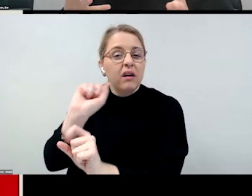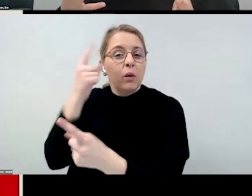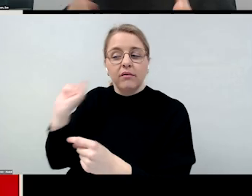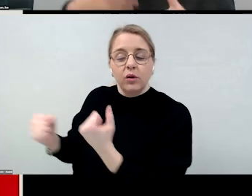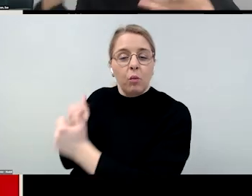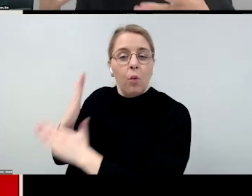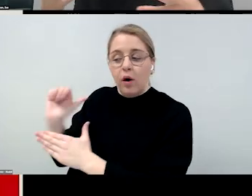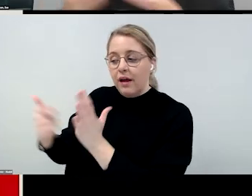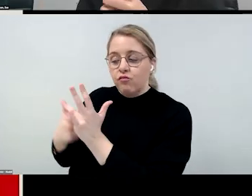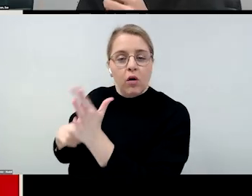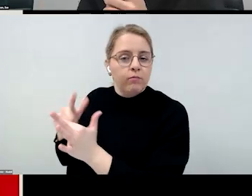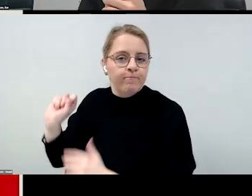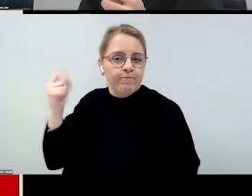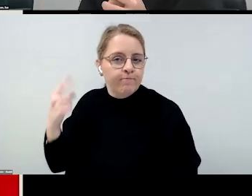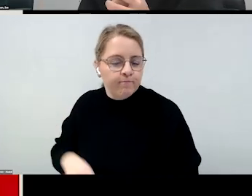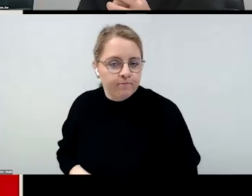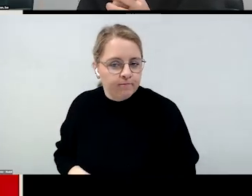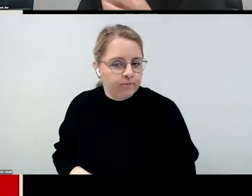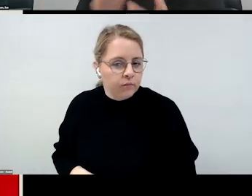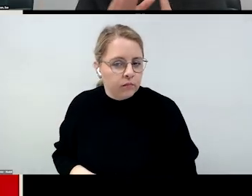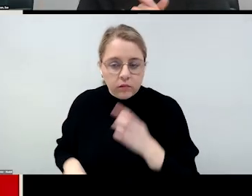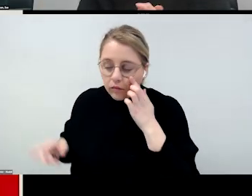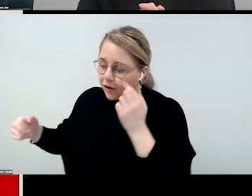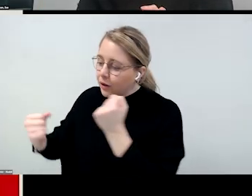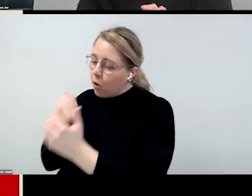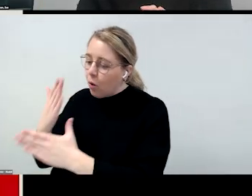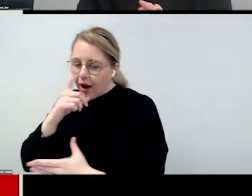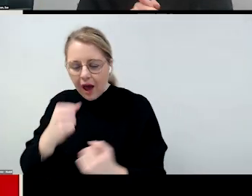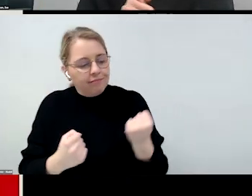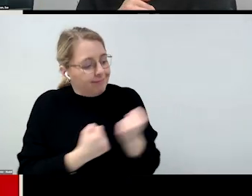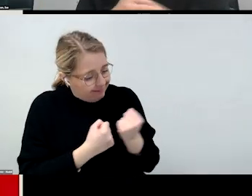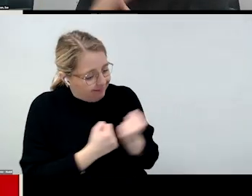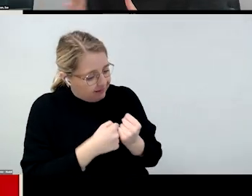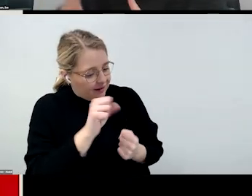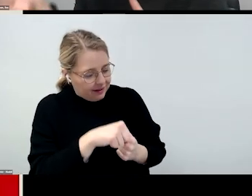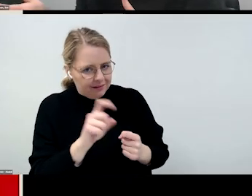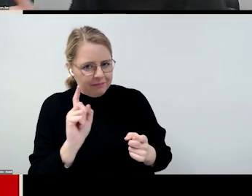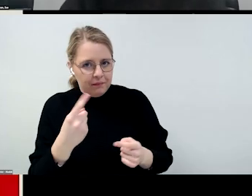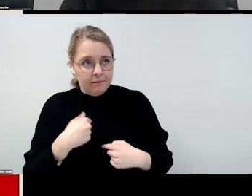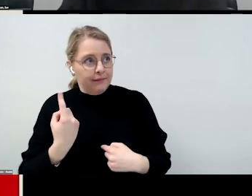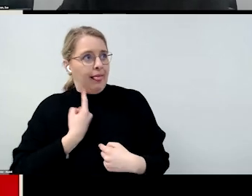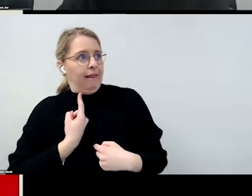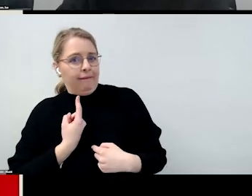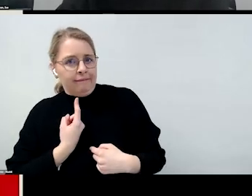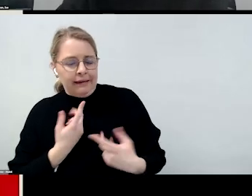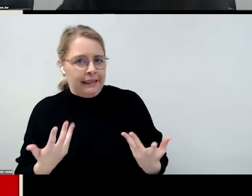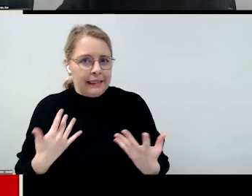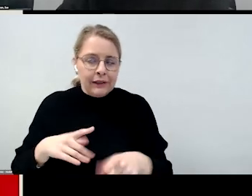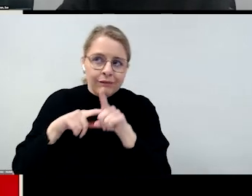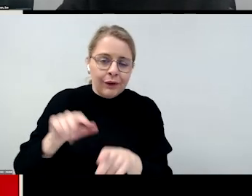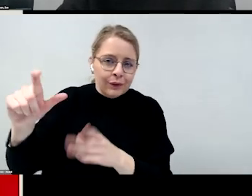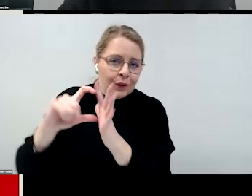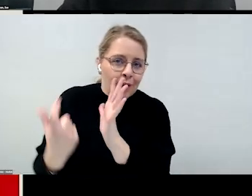supporters can support the person to adhere to treatment, they themselves also need to be supported and guided by the healthcare professional.